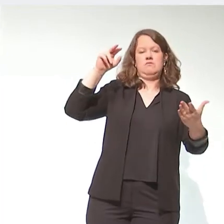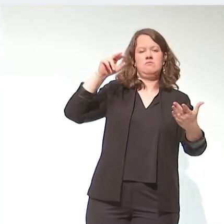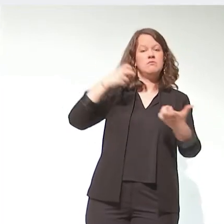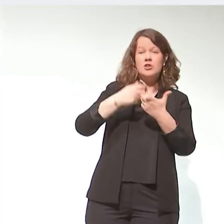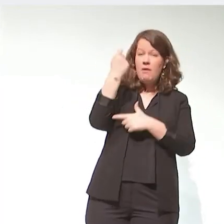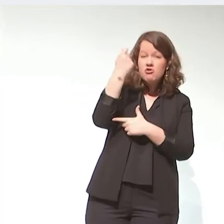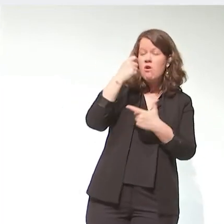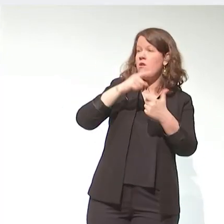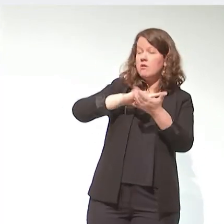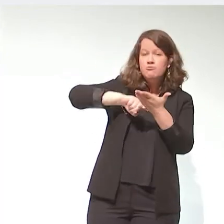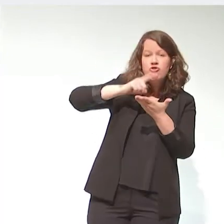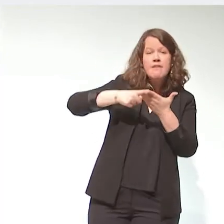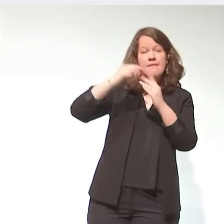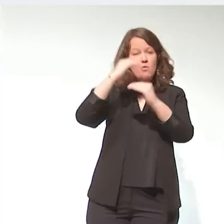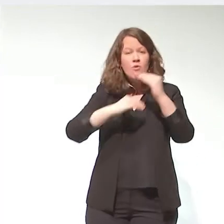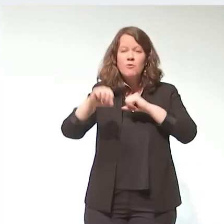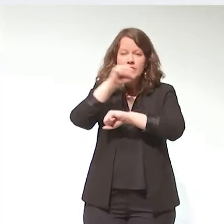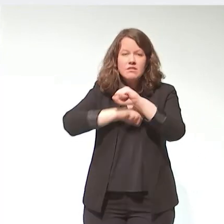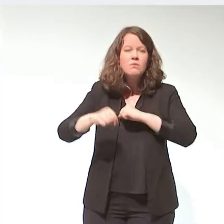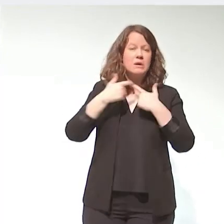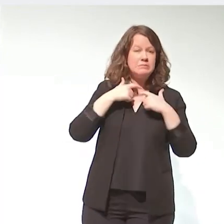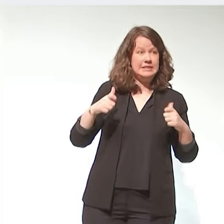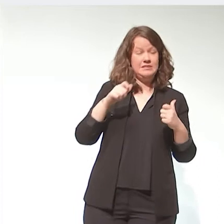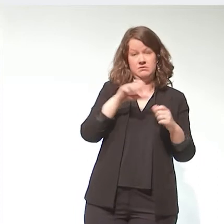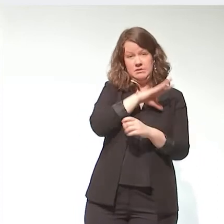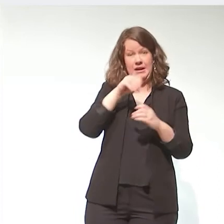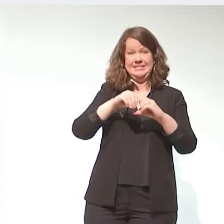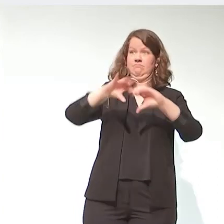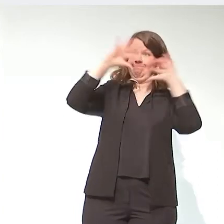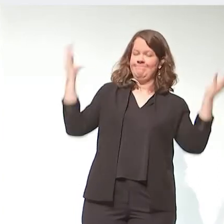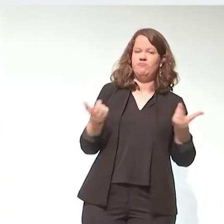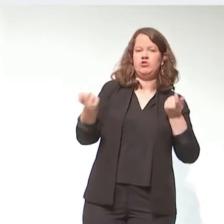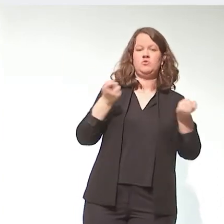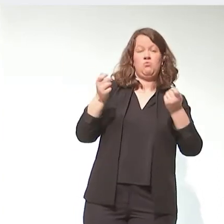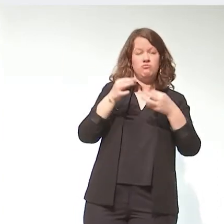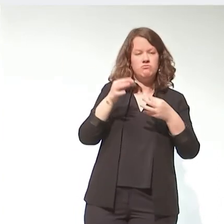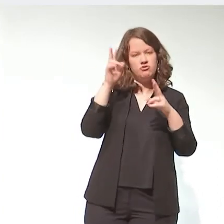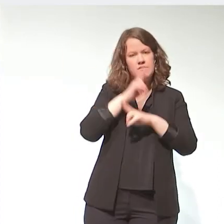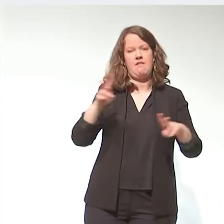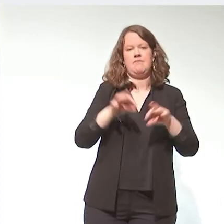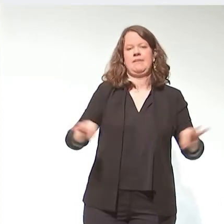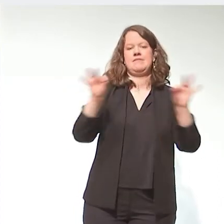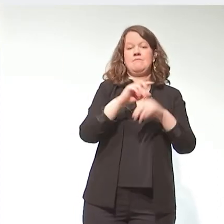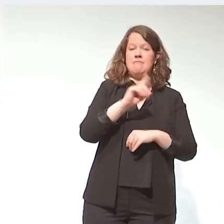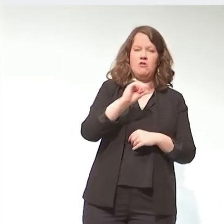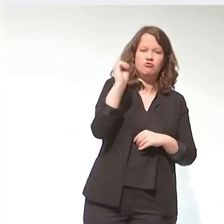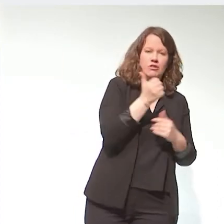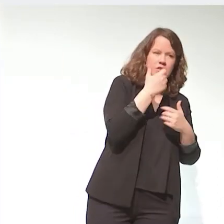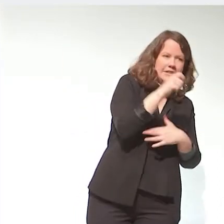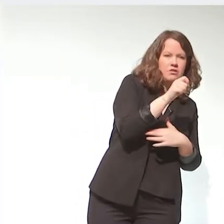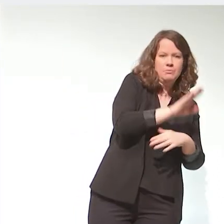development, and the strategical planning that we are implementing and stepping